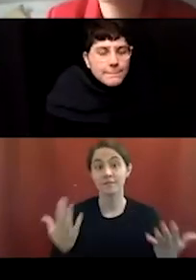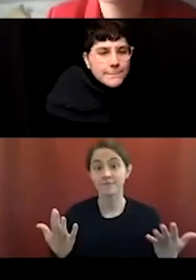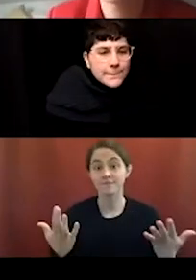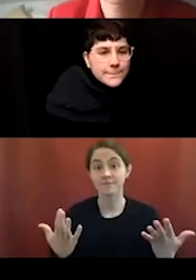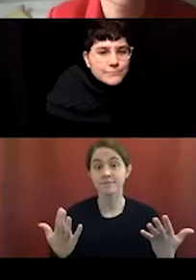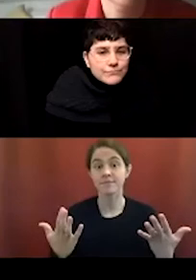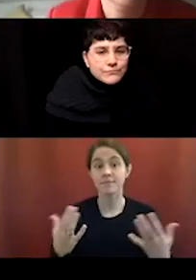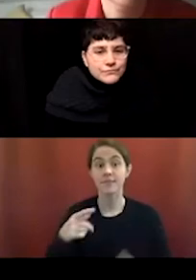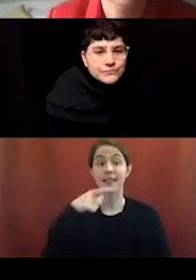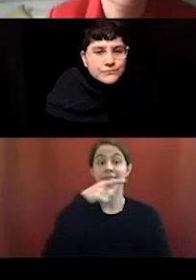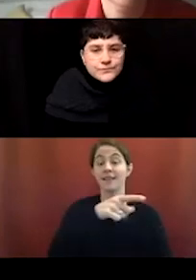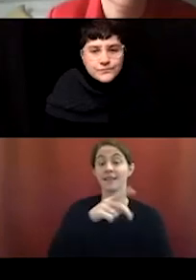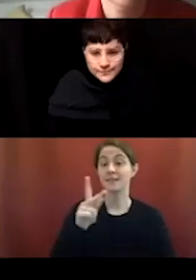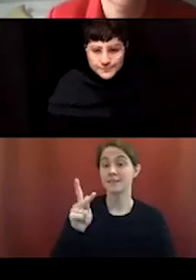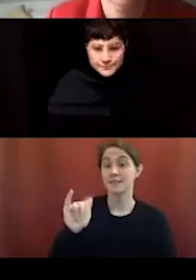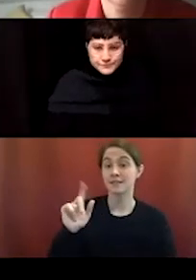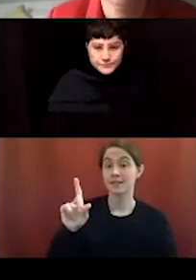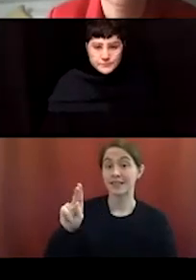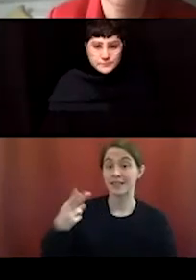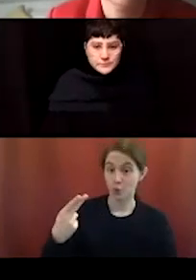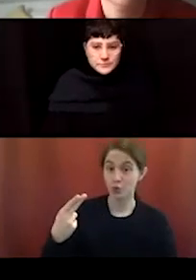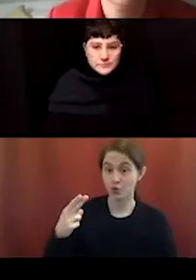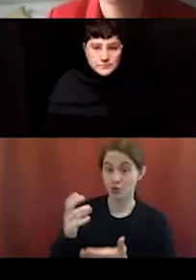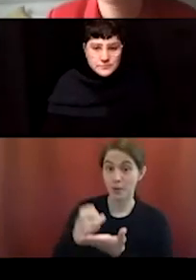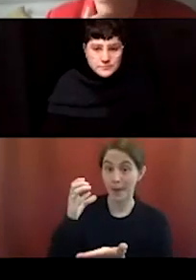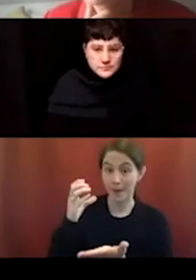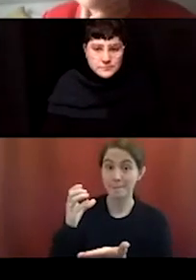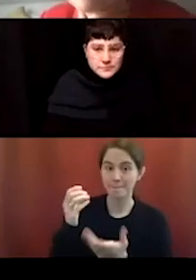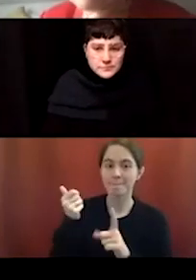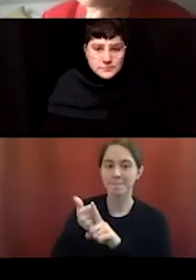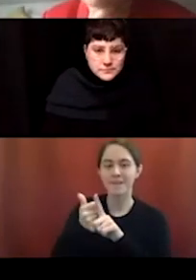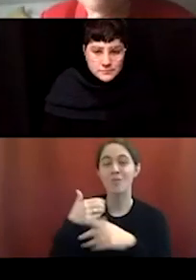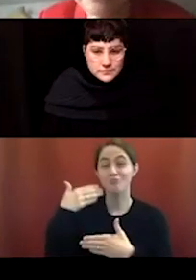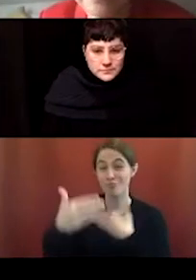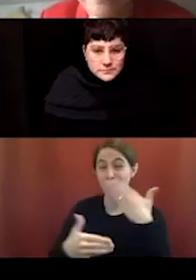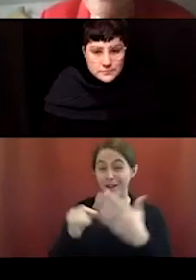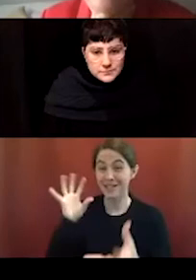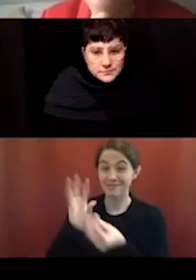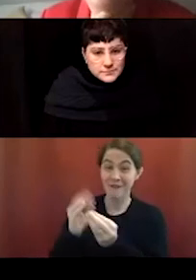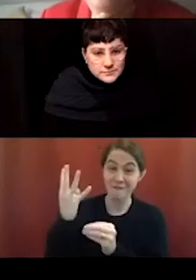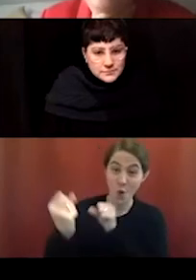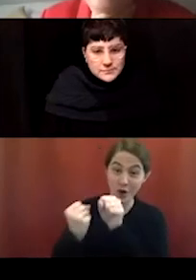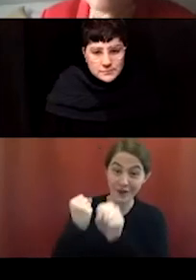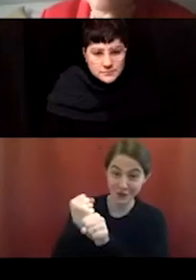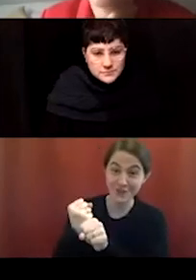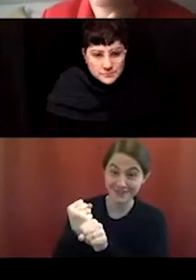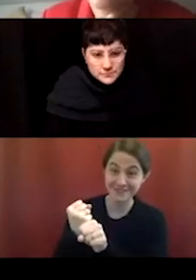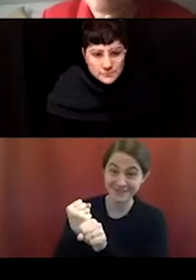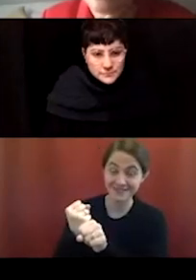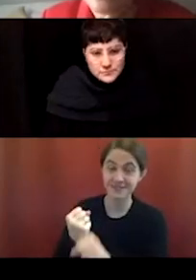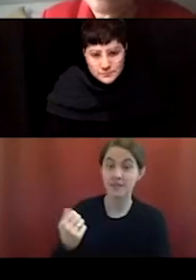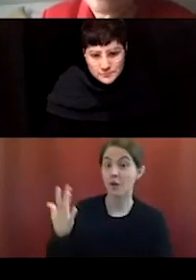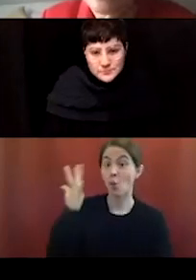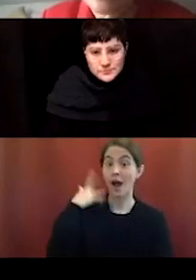This Kiddush cup, it's a process of almost 40 years. And the reason I'm saying